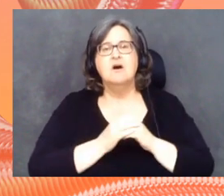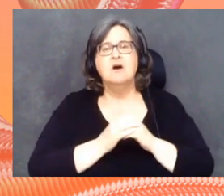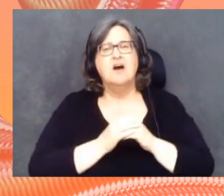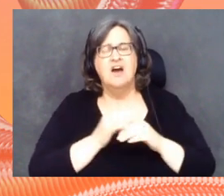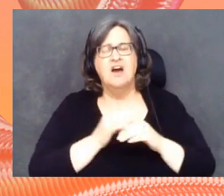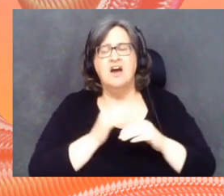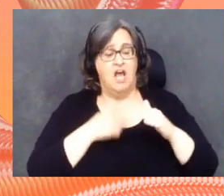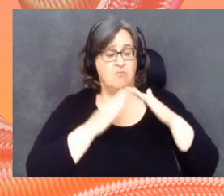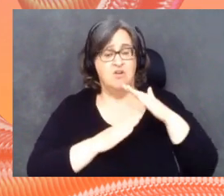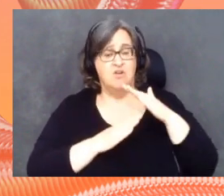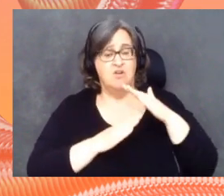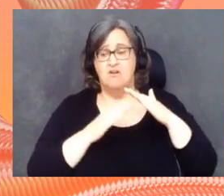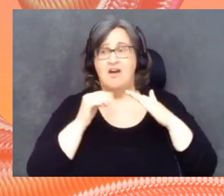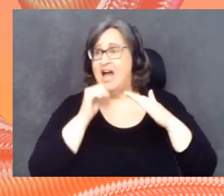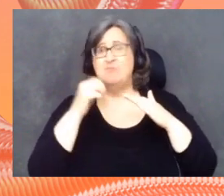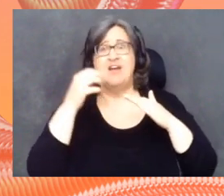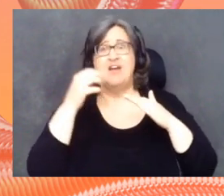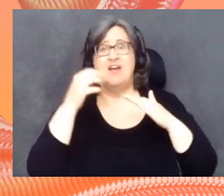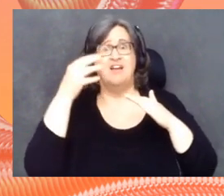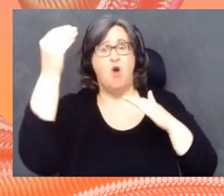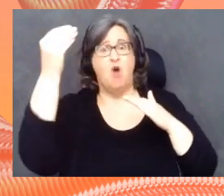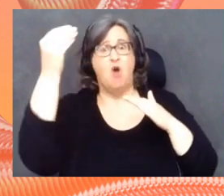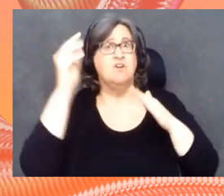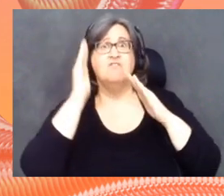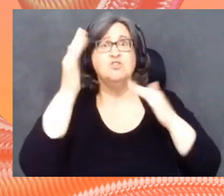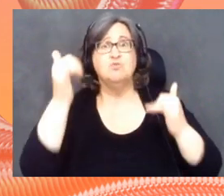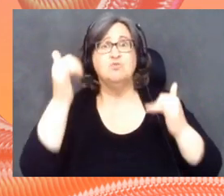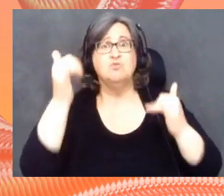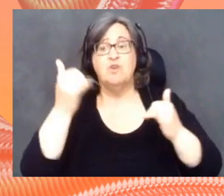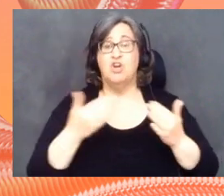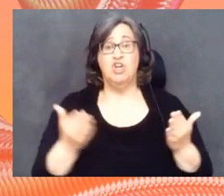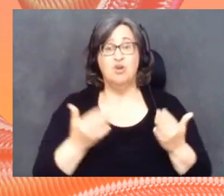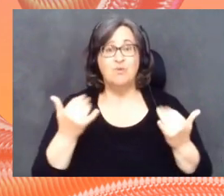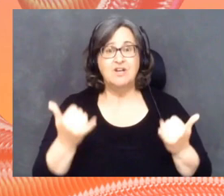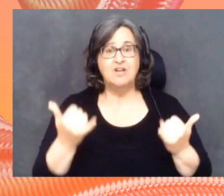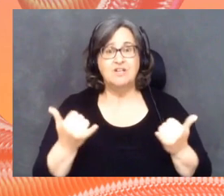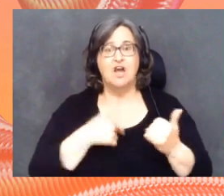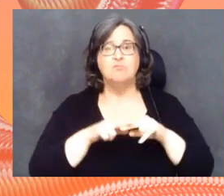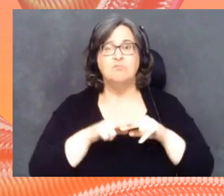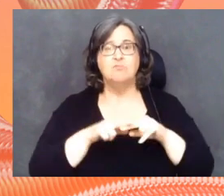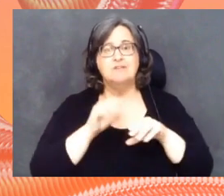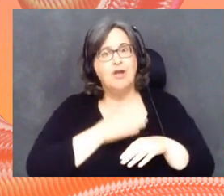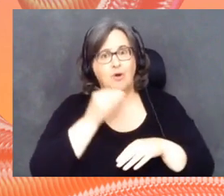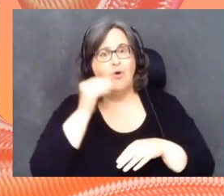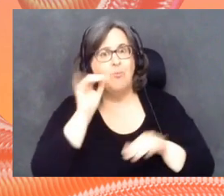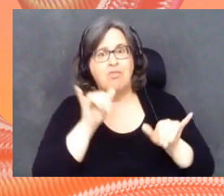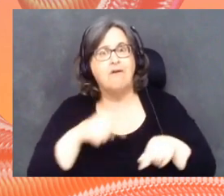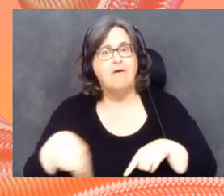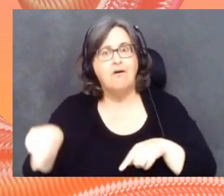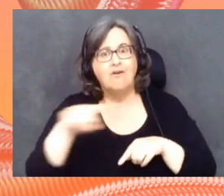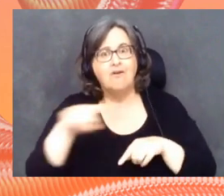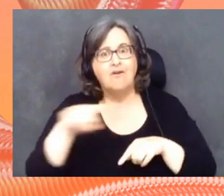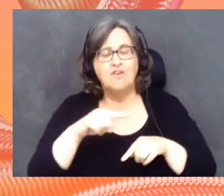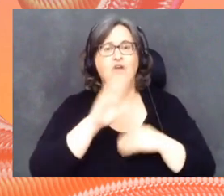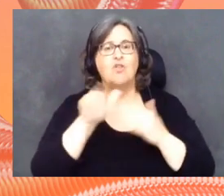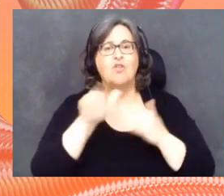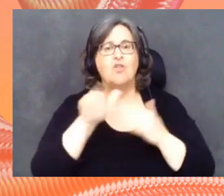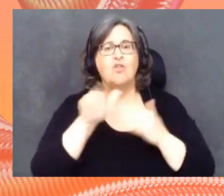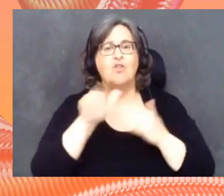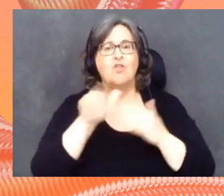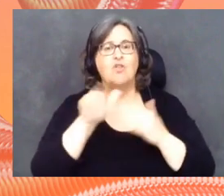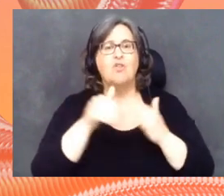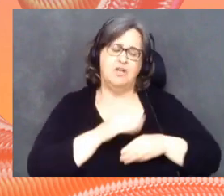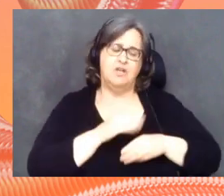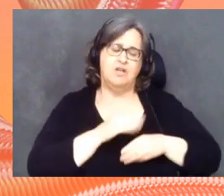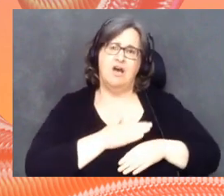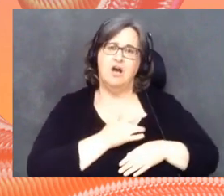there. I'm right here right now. We are right here right now. And like most people, I'm sitting in my home with the whole world in my heart, crying every